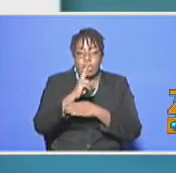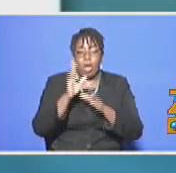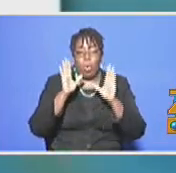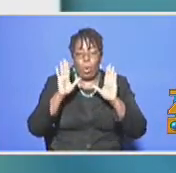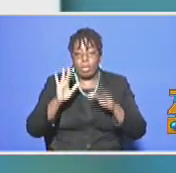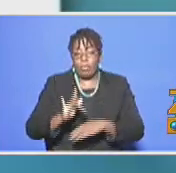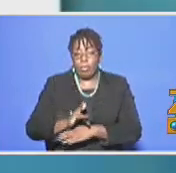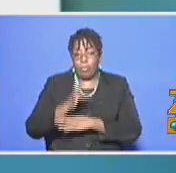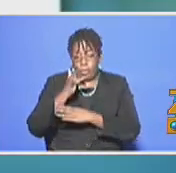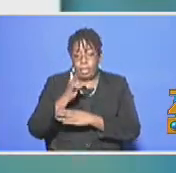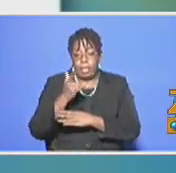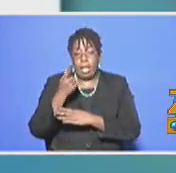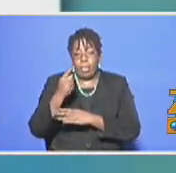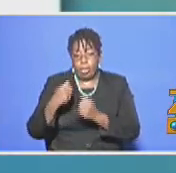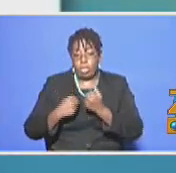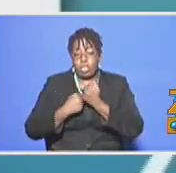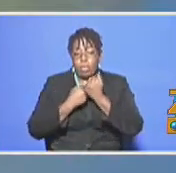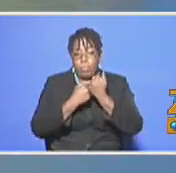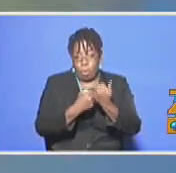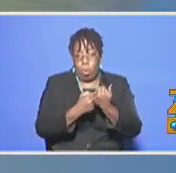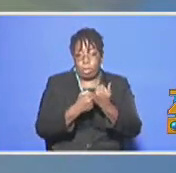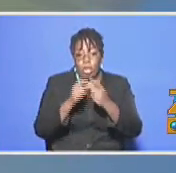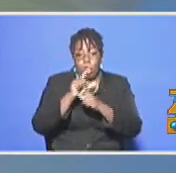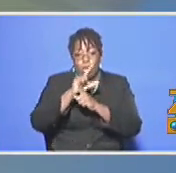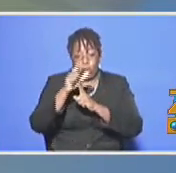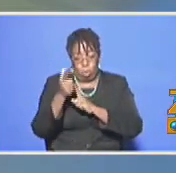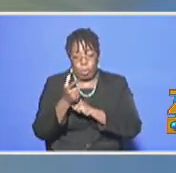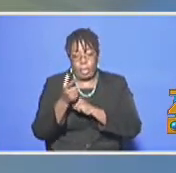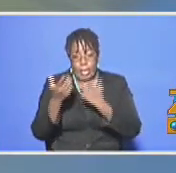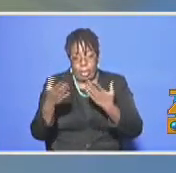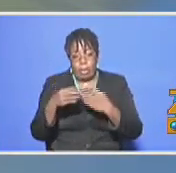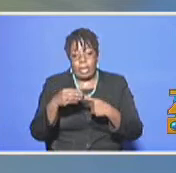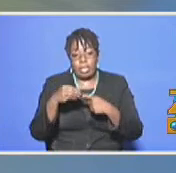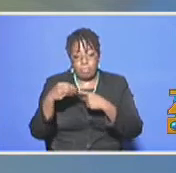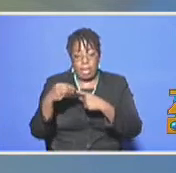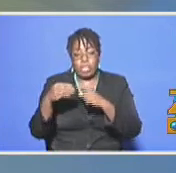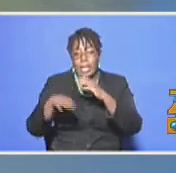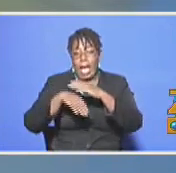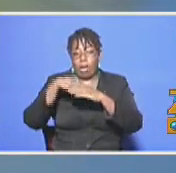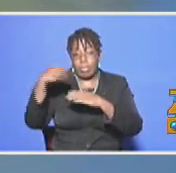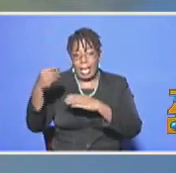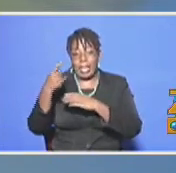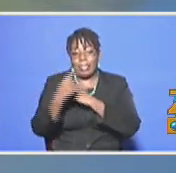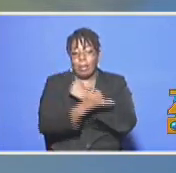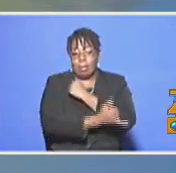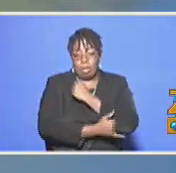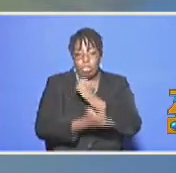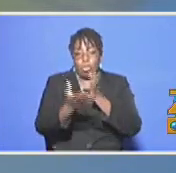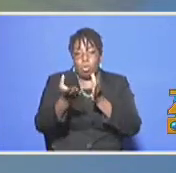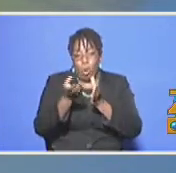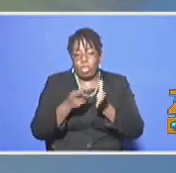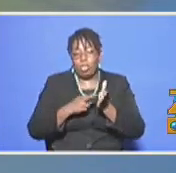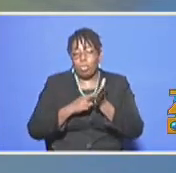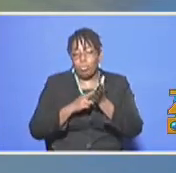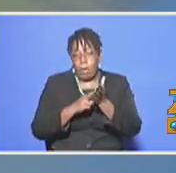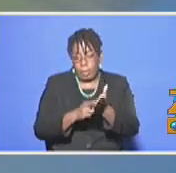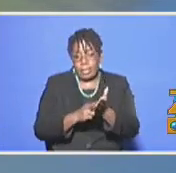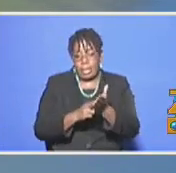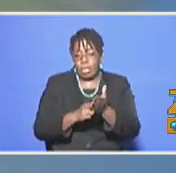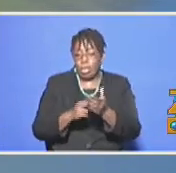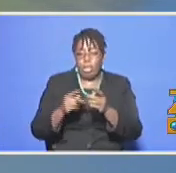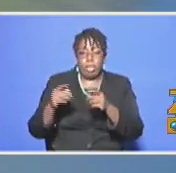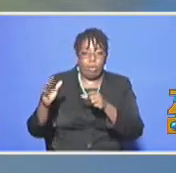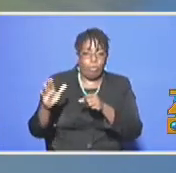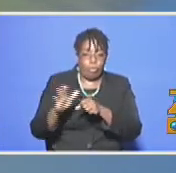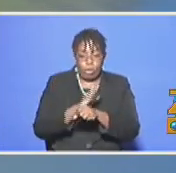the support of Bahamians, both locally here in Nassau, but particularly outside of the country, wanting to be able to represent to the